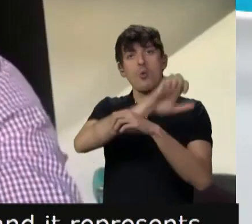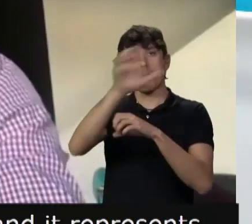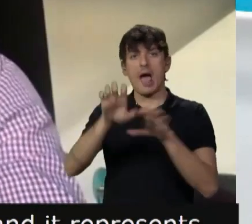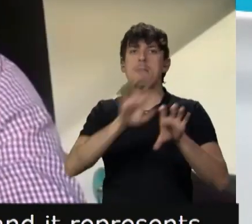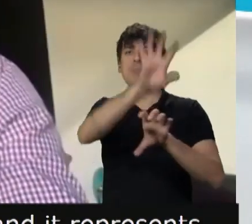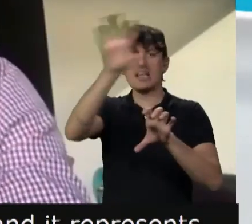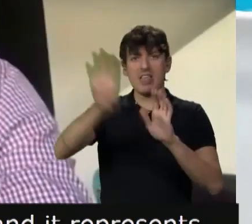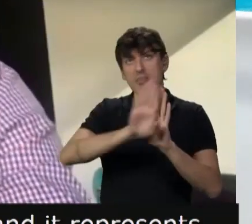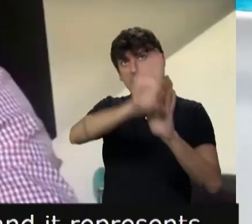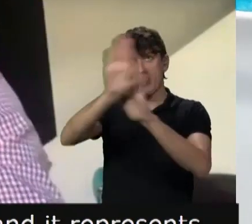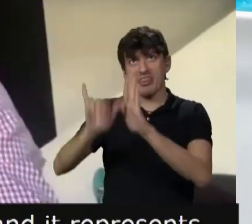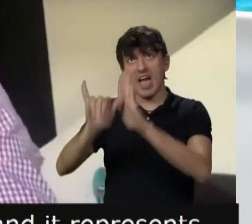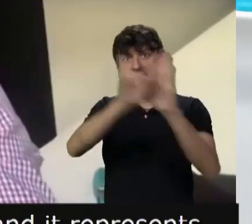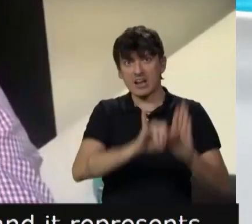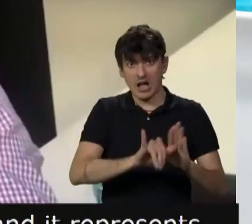ICT,